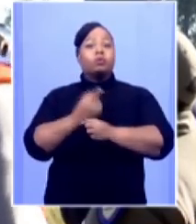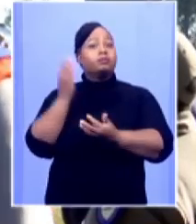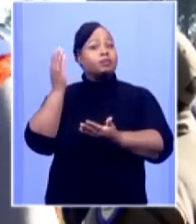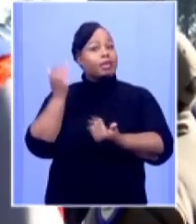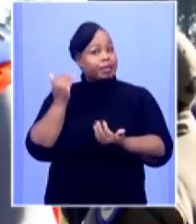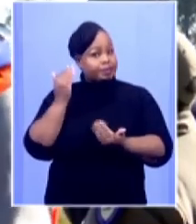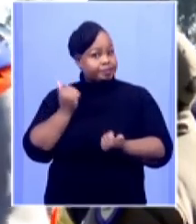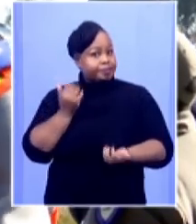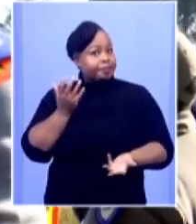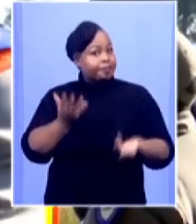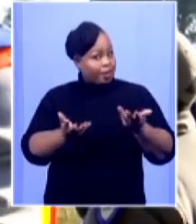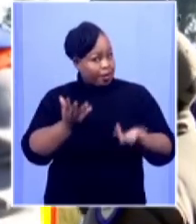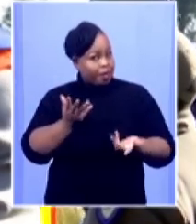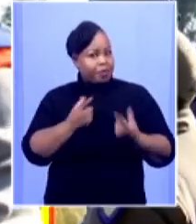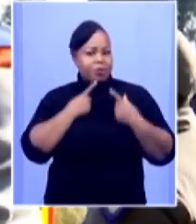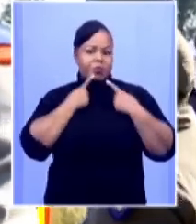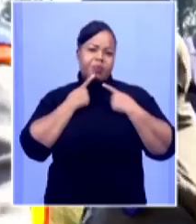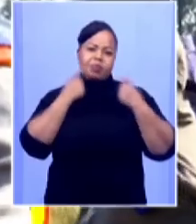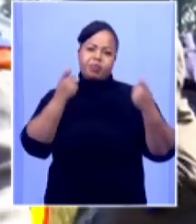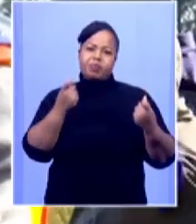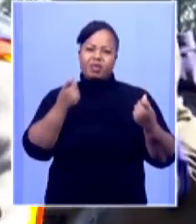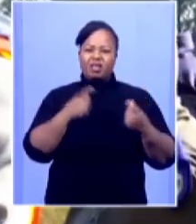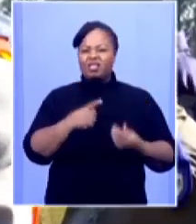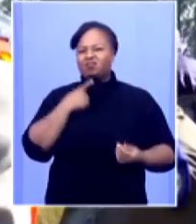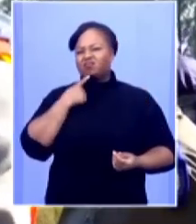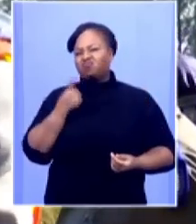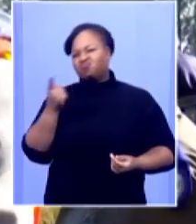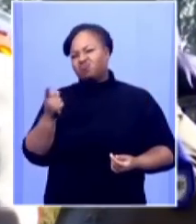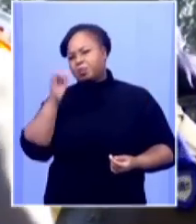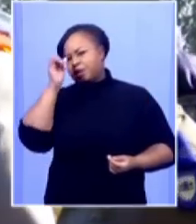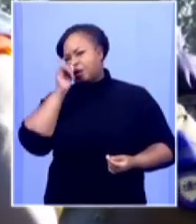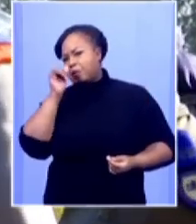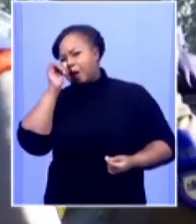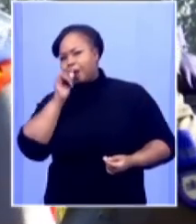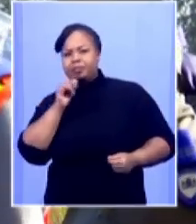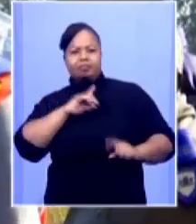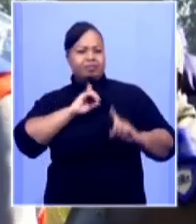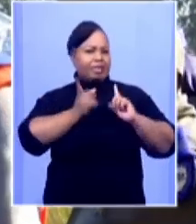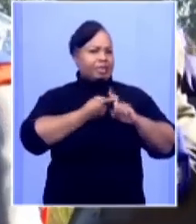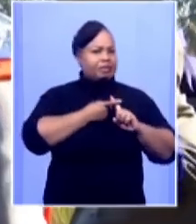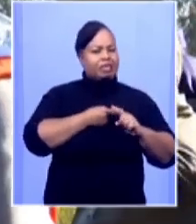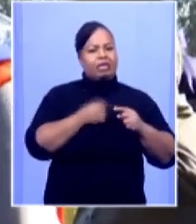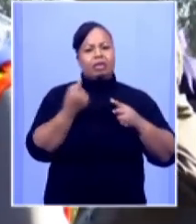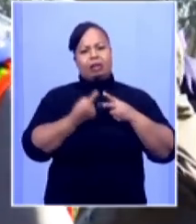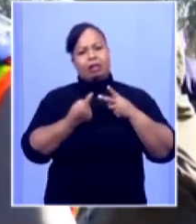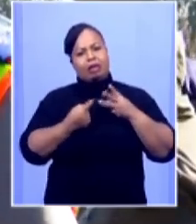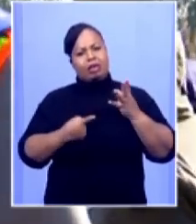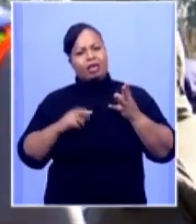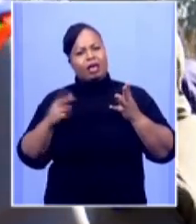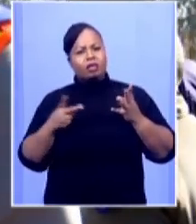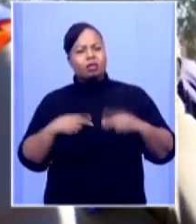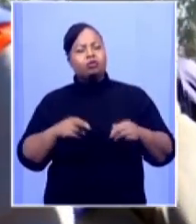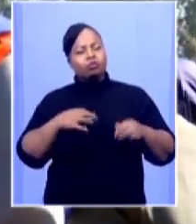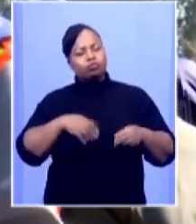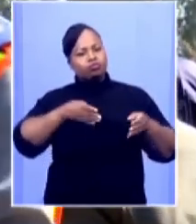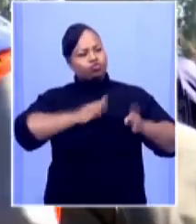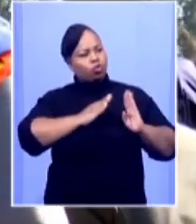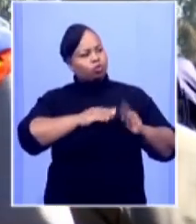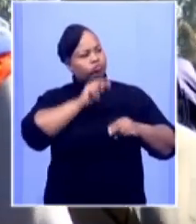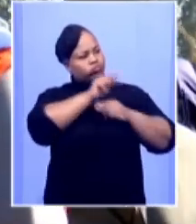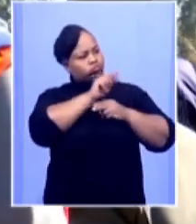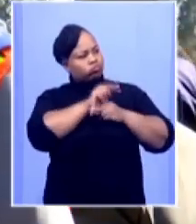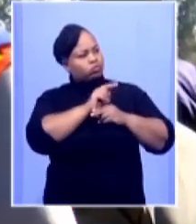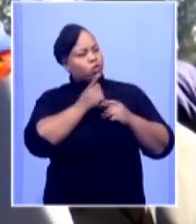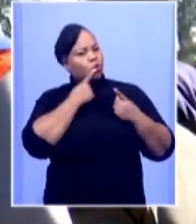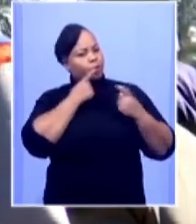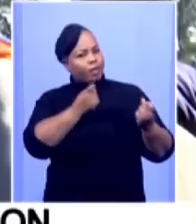get complaints, for instance, concerning crime, accident, and other road policing complaints that we may receive.